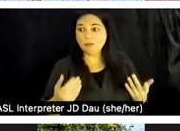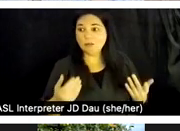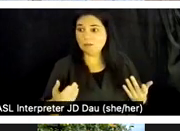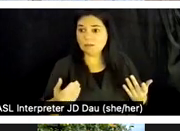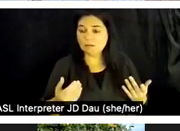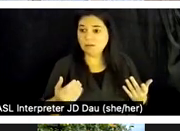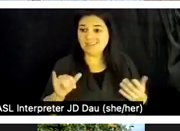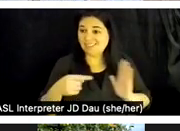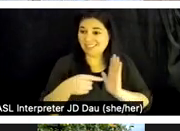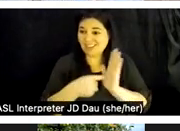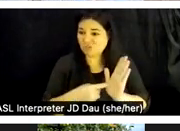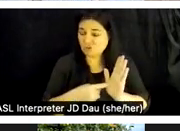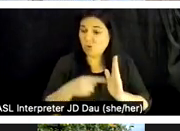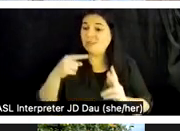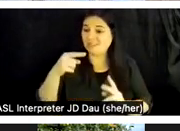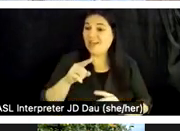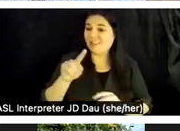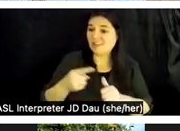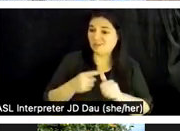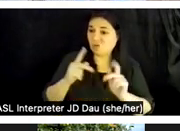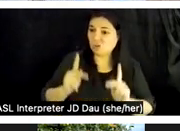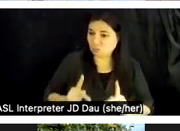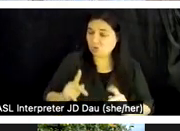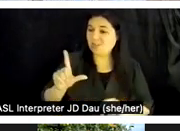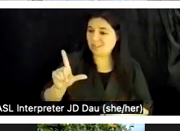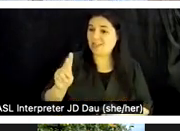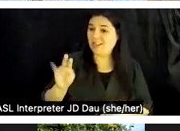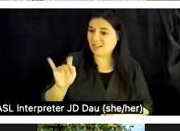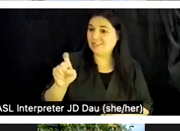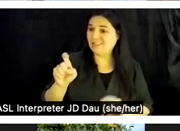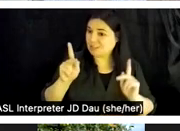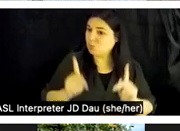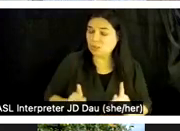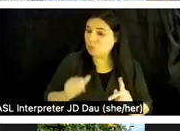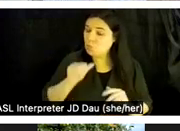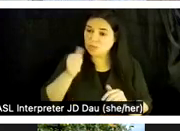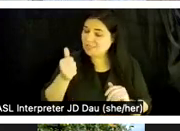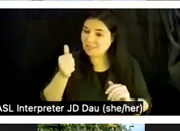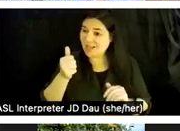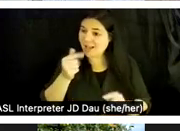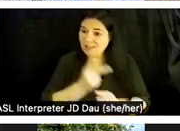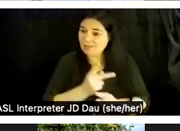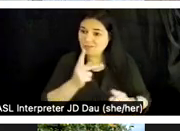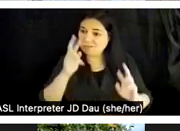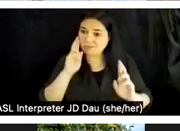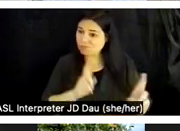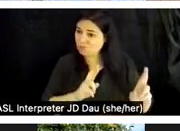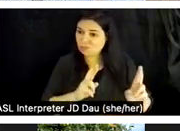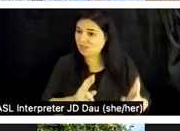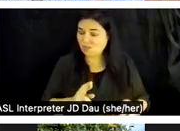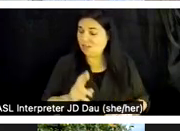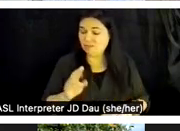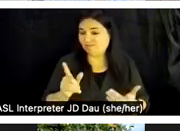that shows that the Latinx person was treated differently and disadvantaged by the person doing